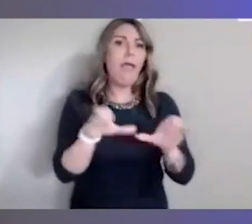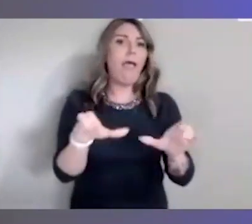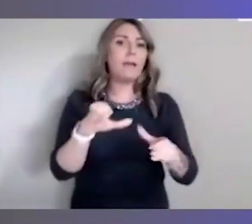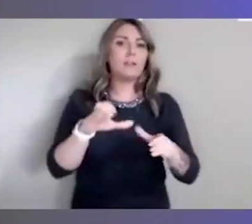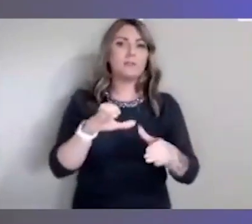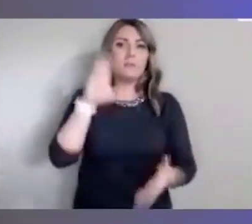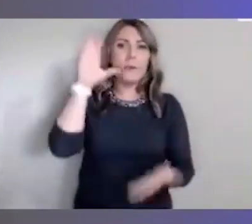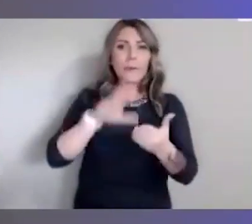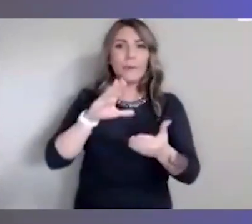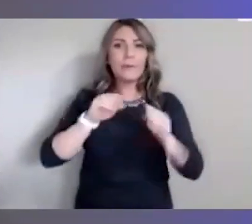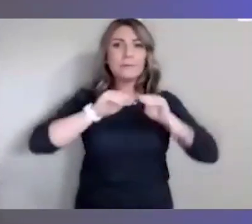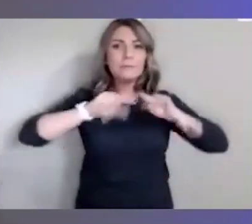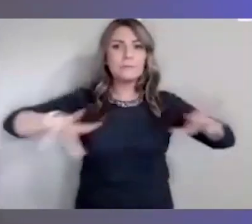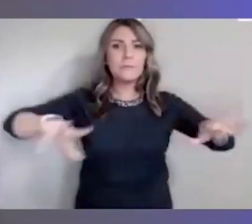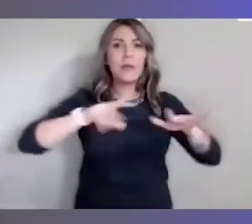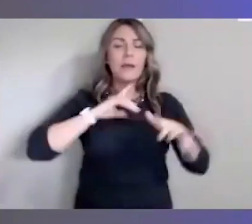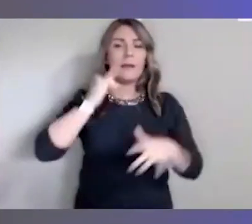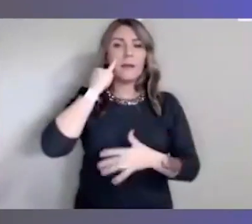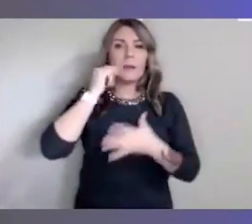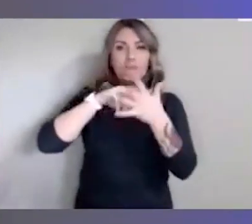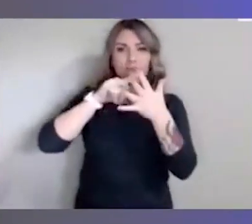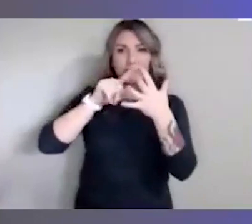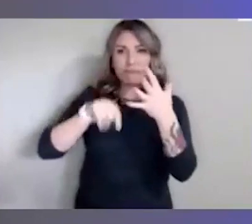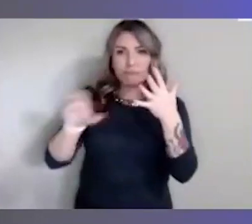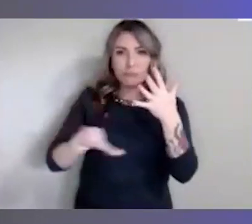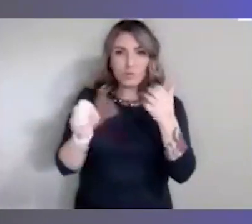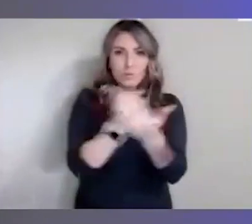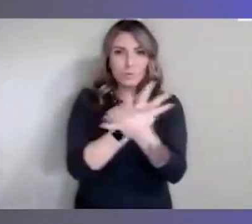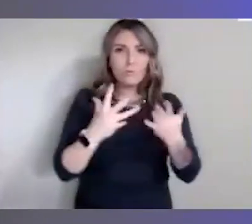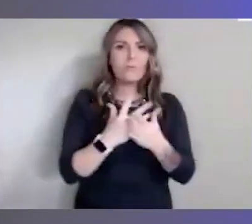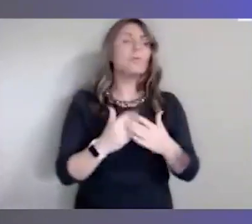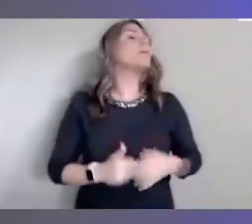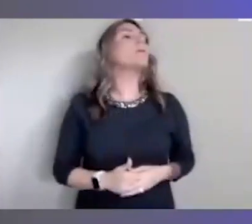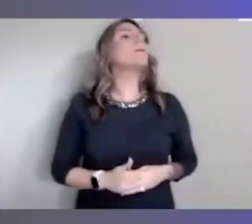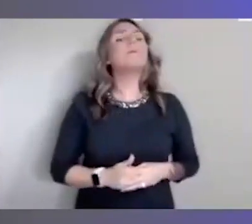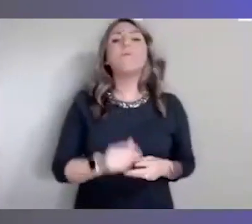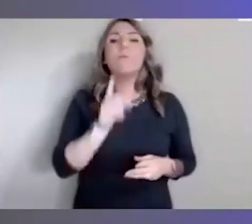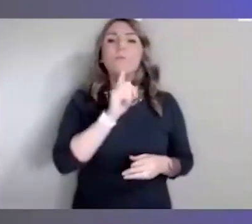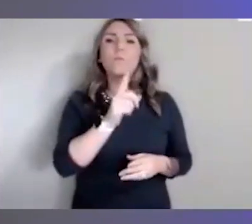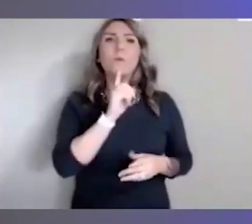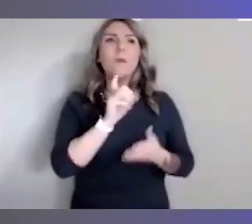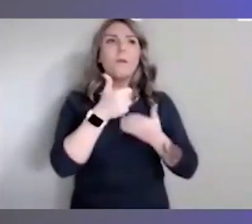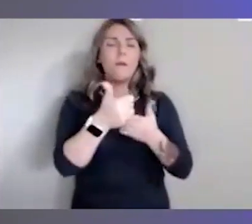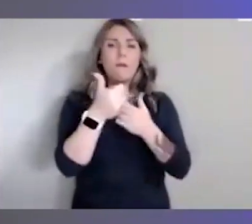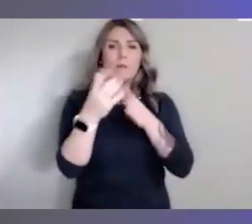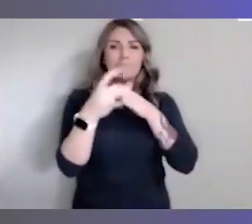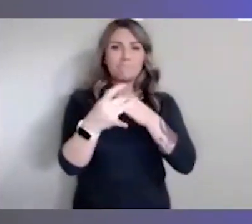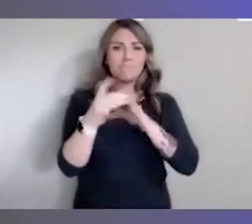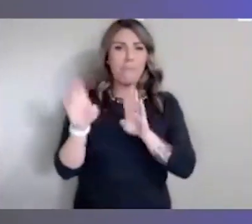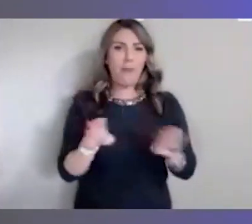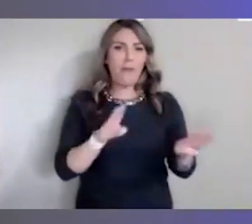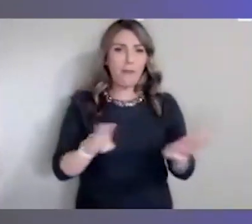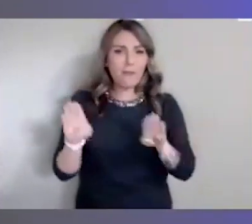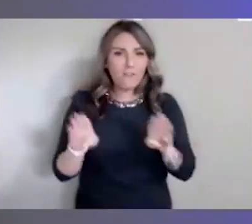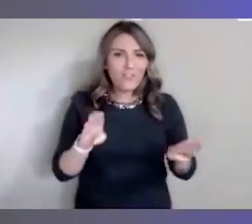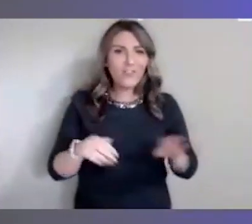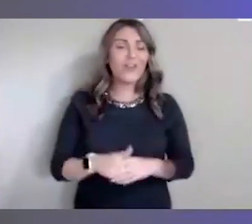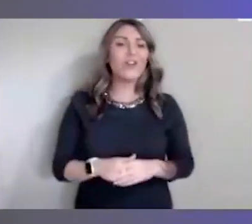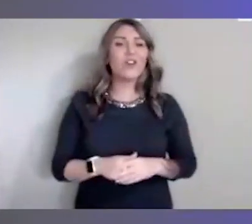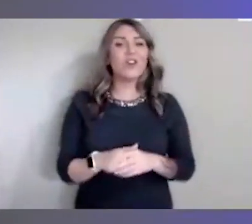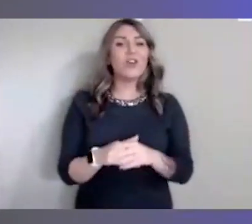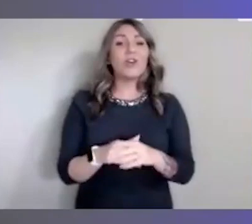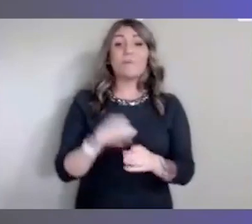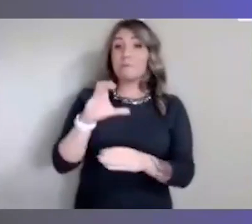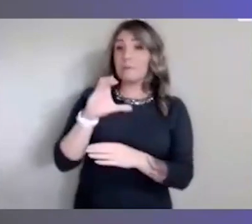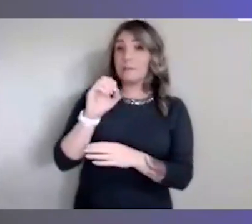these things, and really it helps us to guide our behavior. When the CDC came out with that,